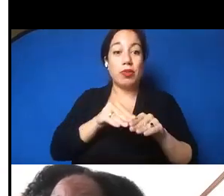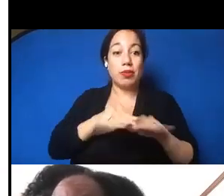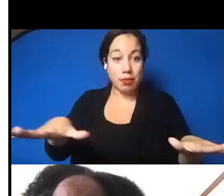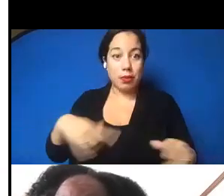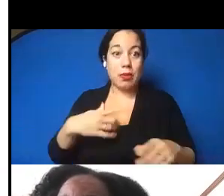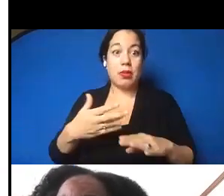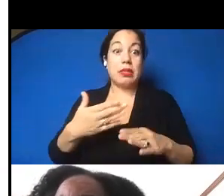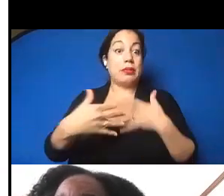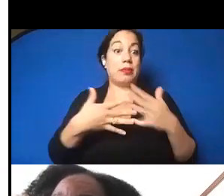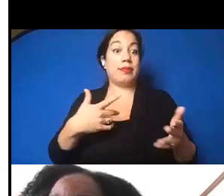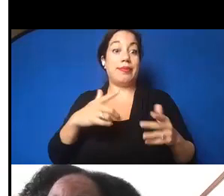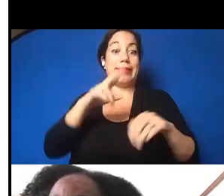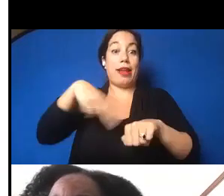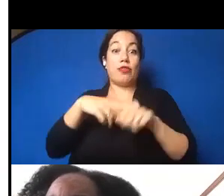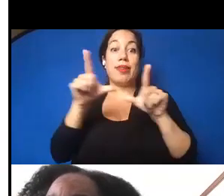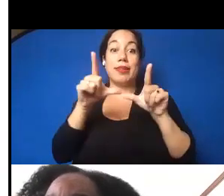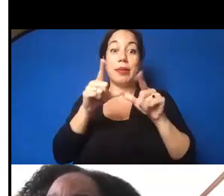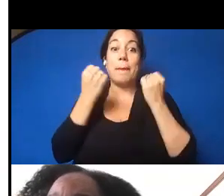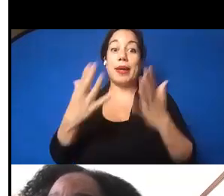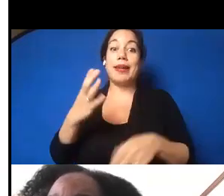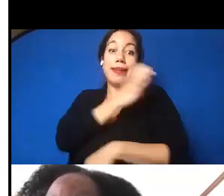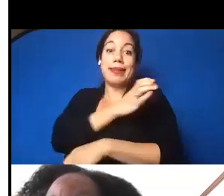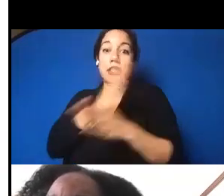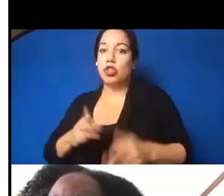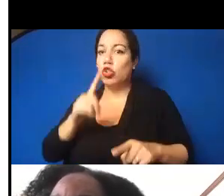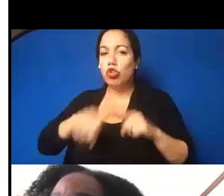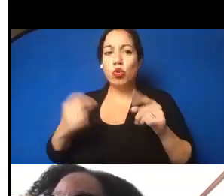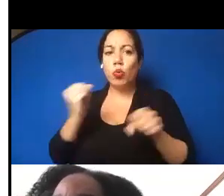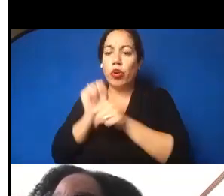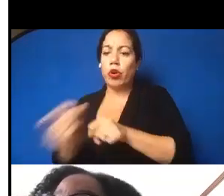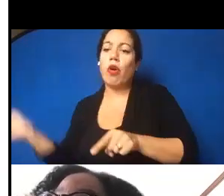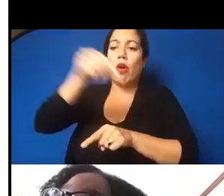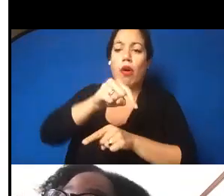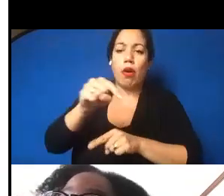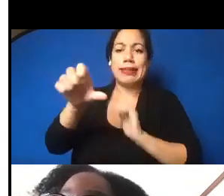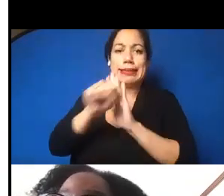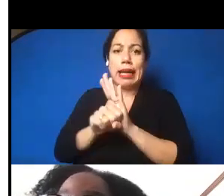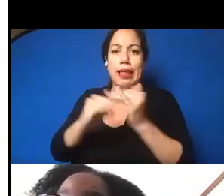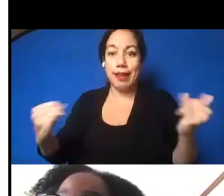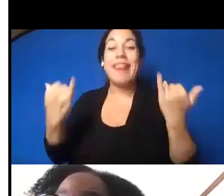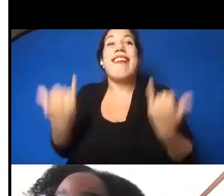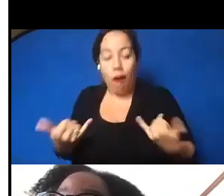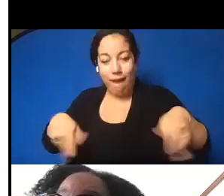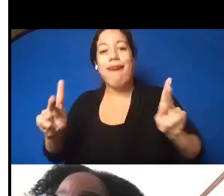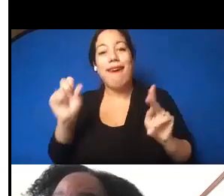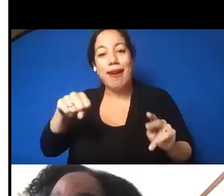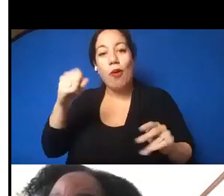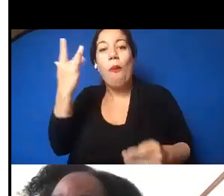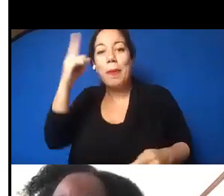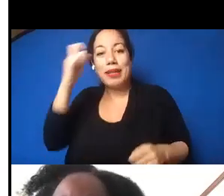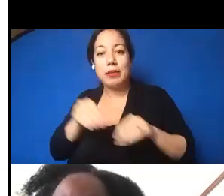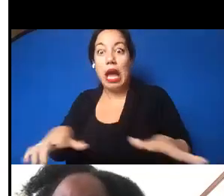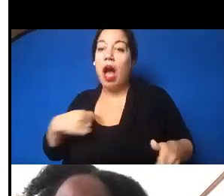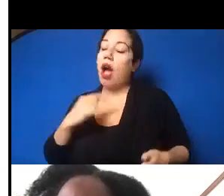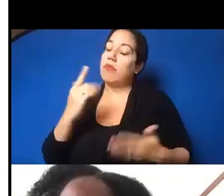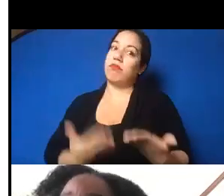national licensures, clinicians could not work across state lines. And now we've been able to do that because of the pandemic. I suggest we make